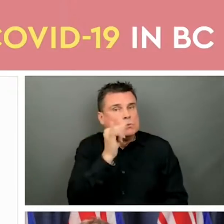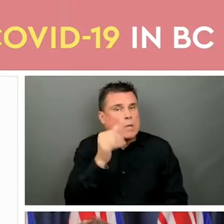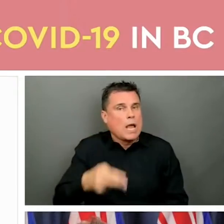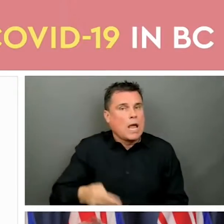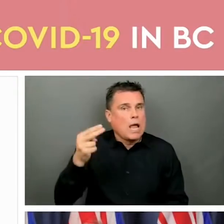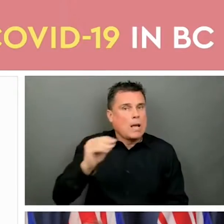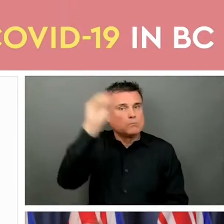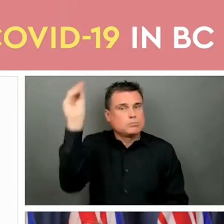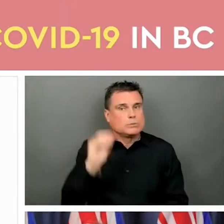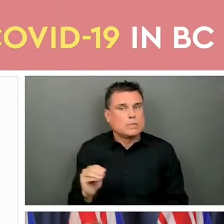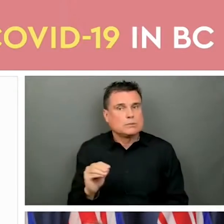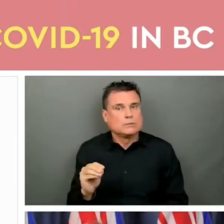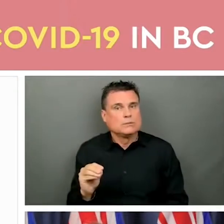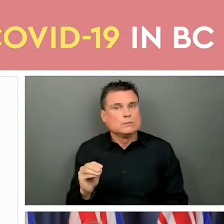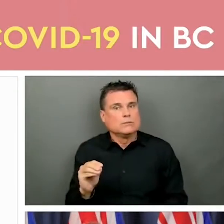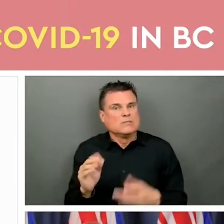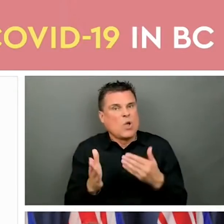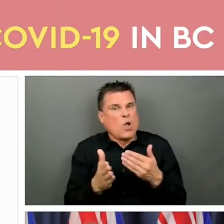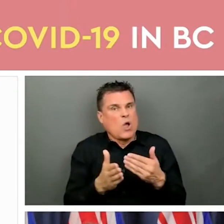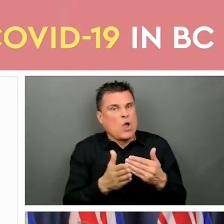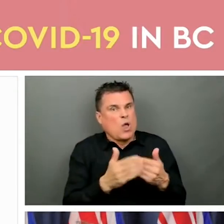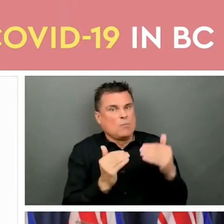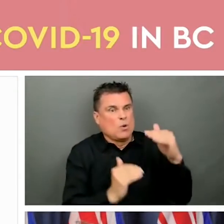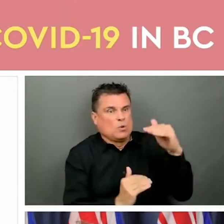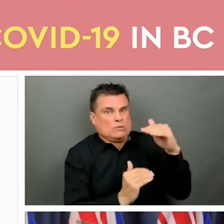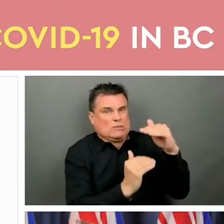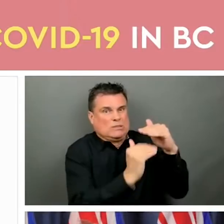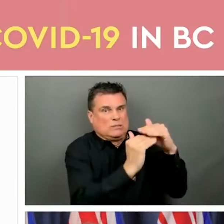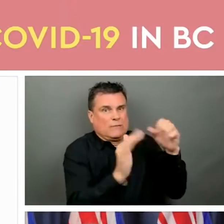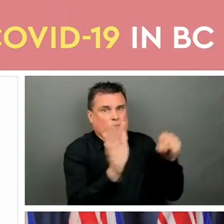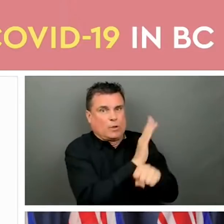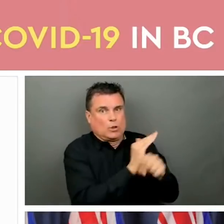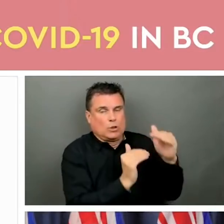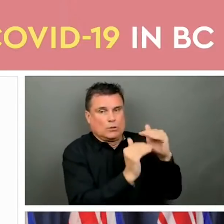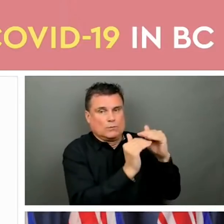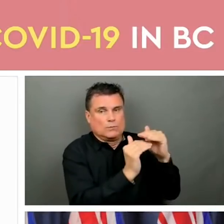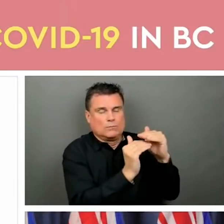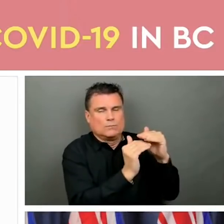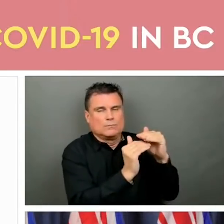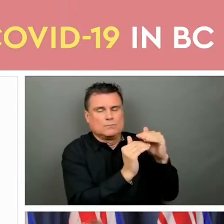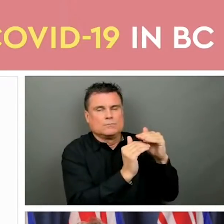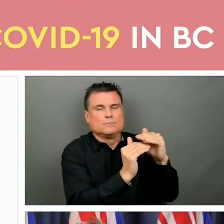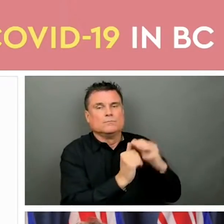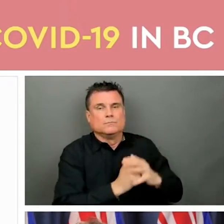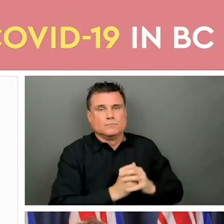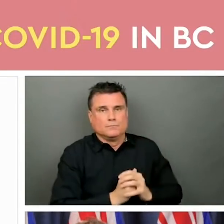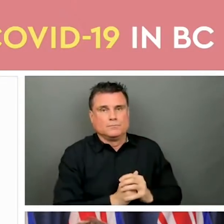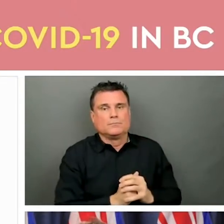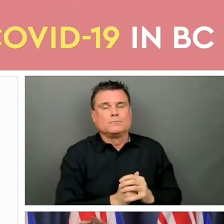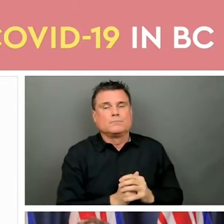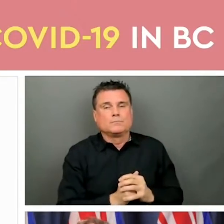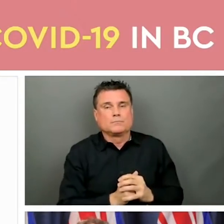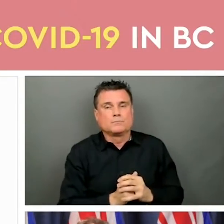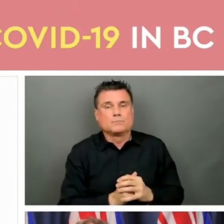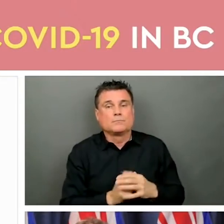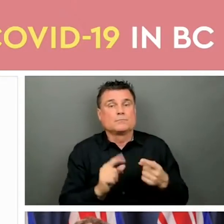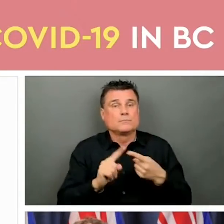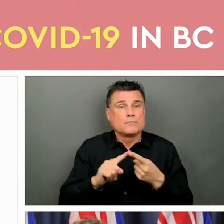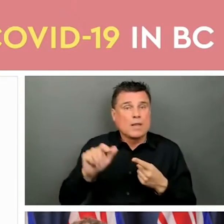highest COVID-19 transmission, which is in Vancouver Coastal Health, but in Fraser Health. But this also tells us